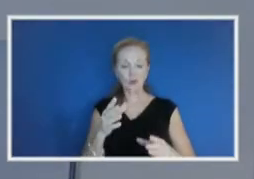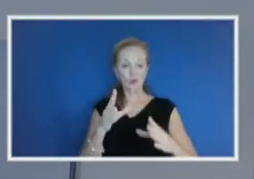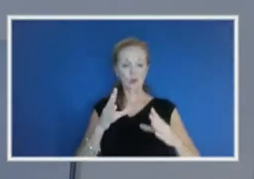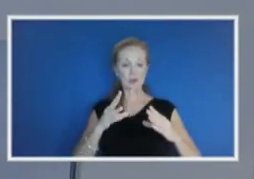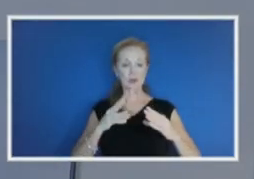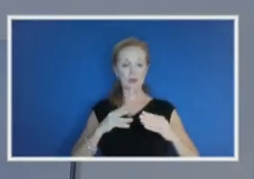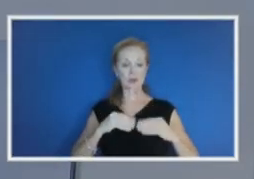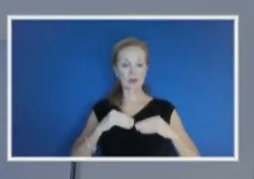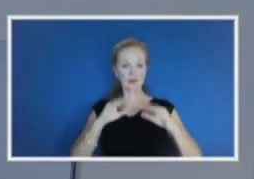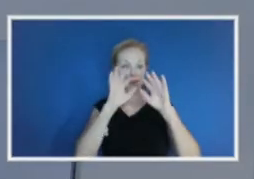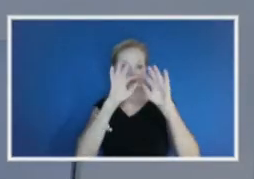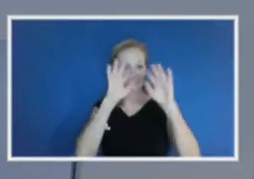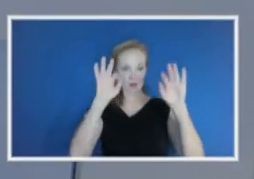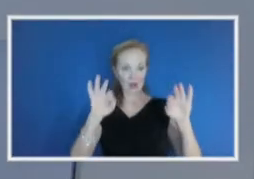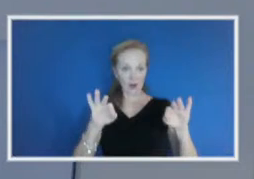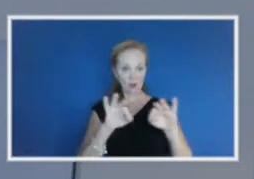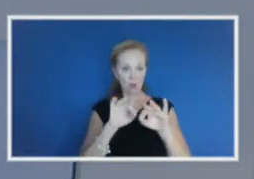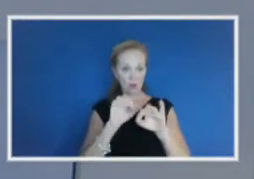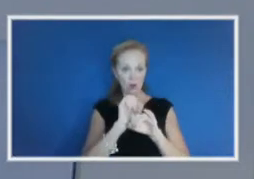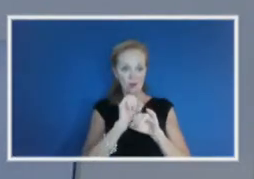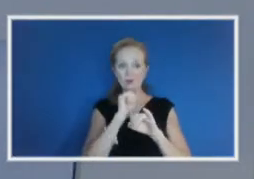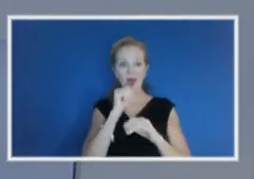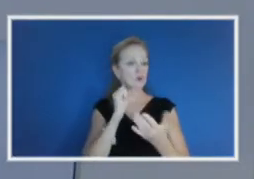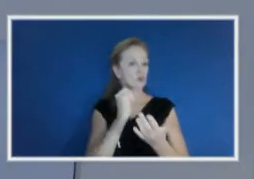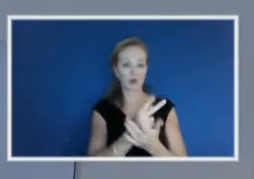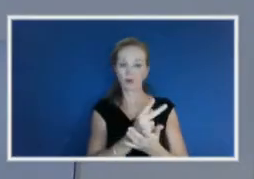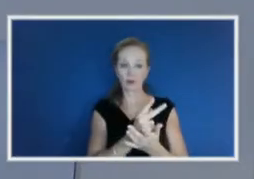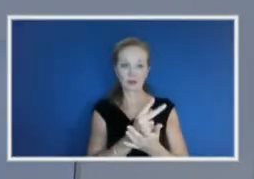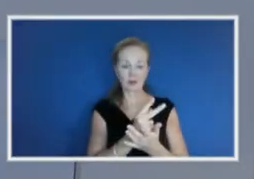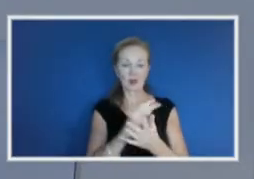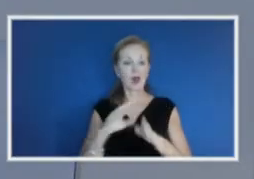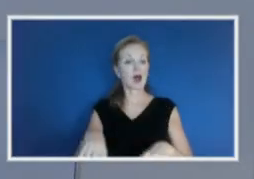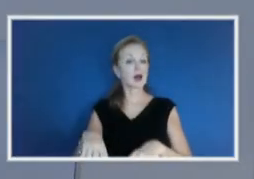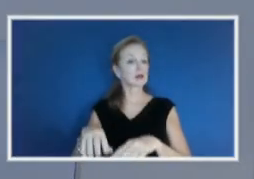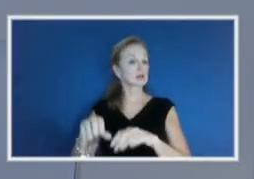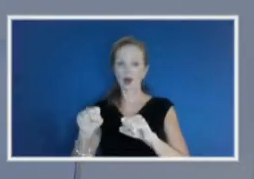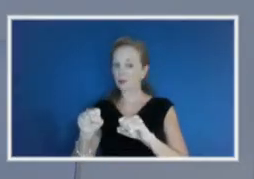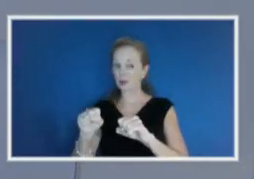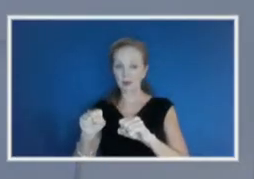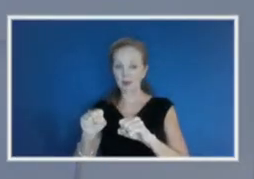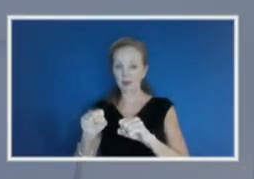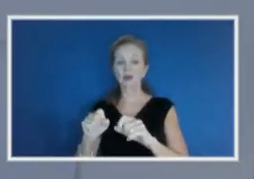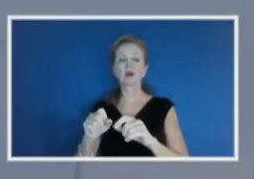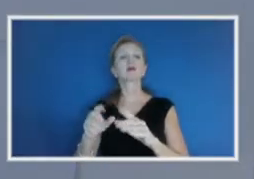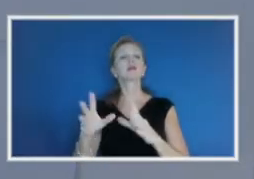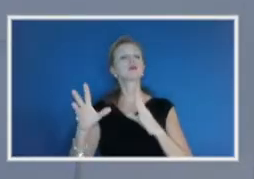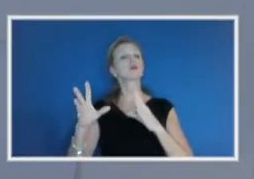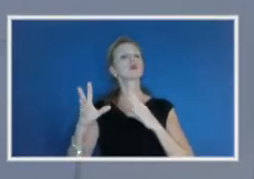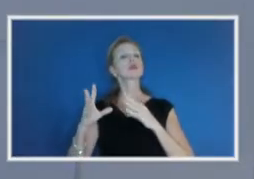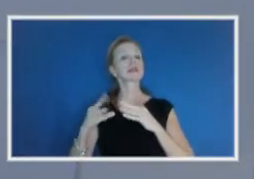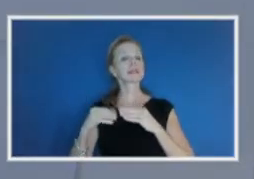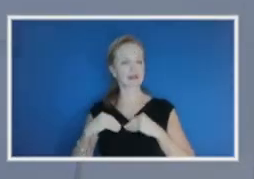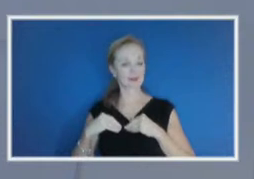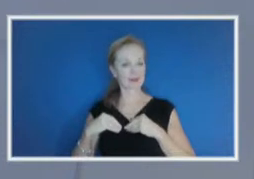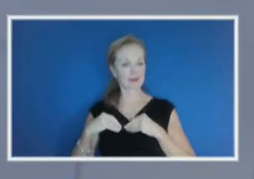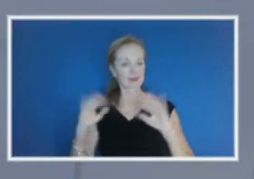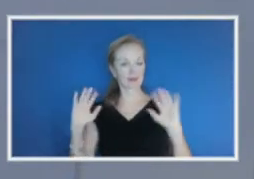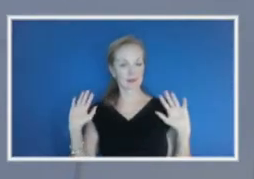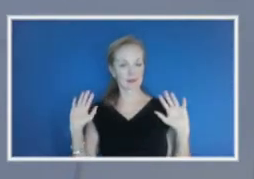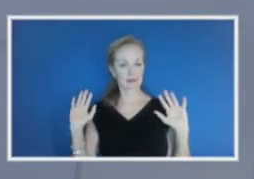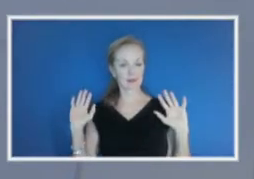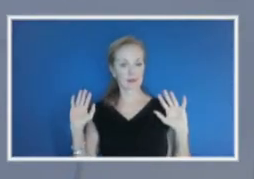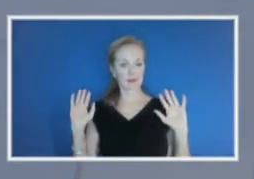not approve it, not adopt it, just receive the framework. And then between that point